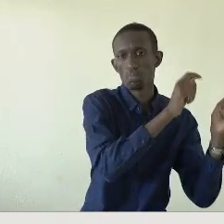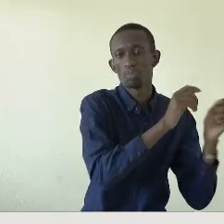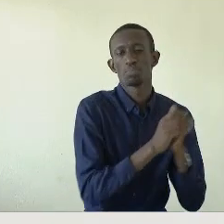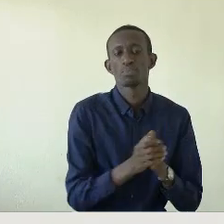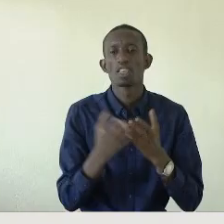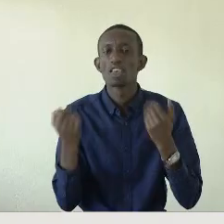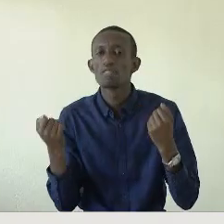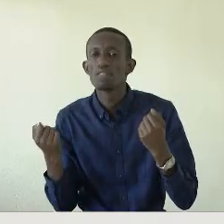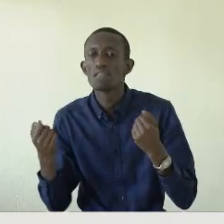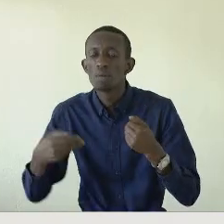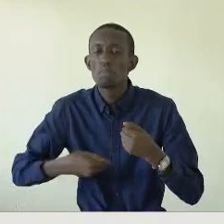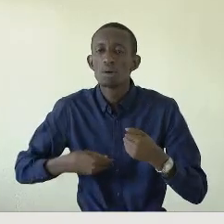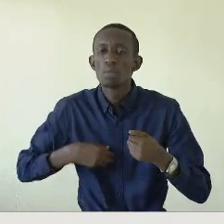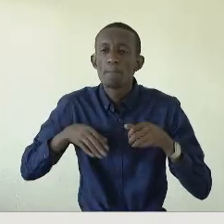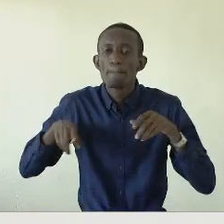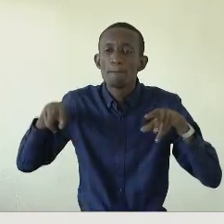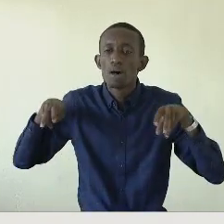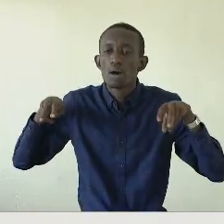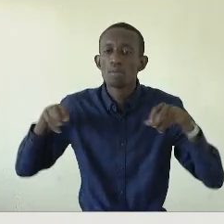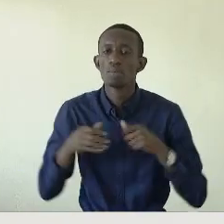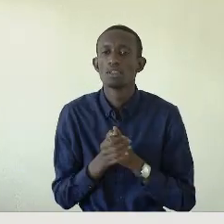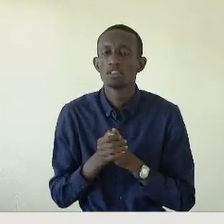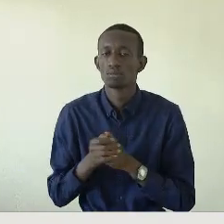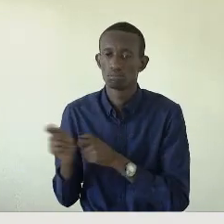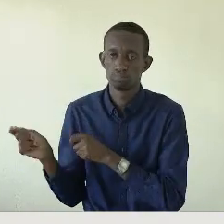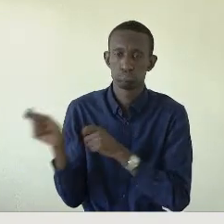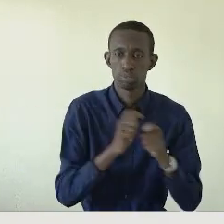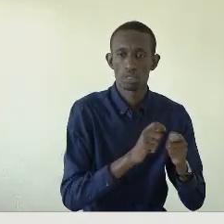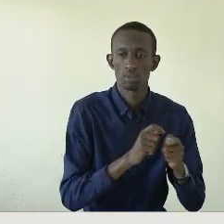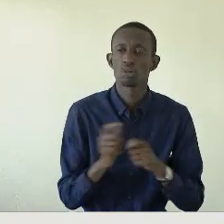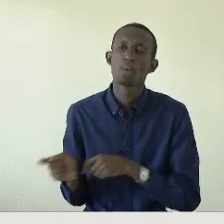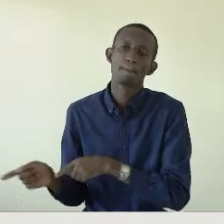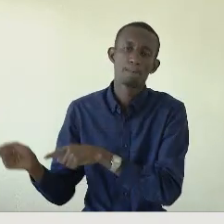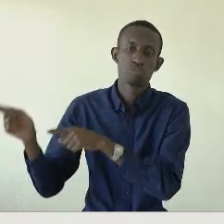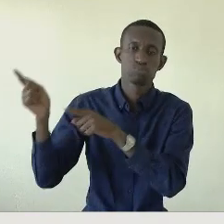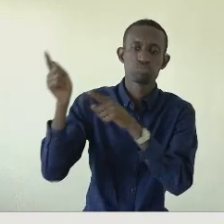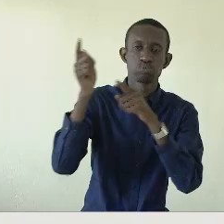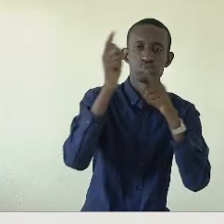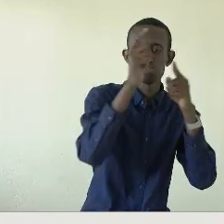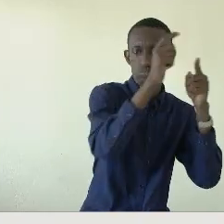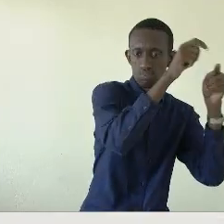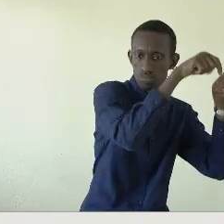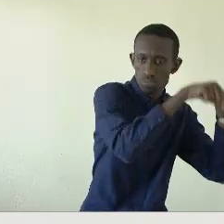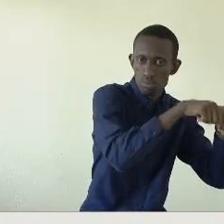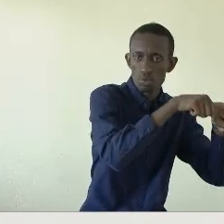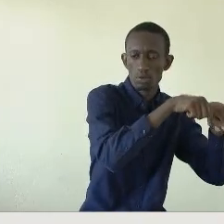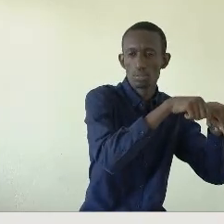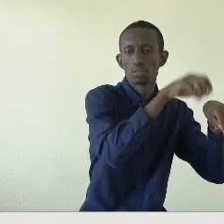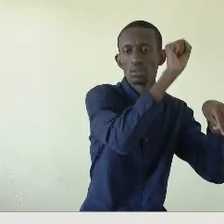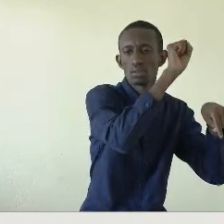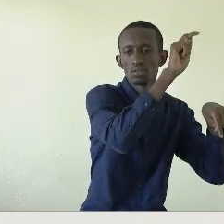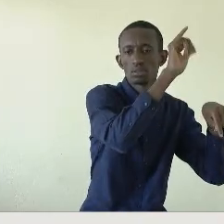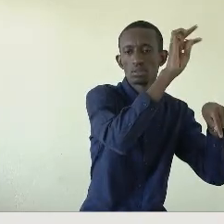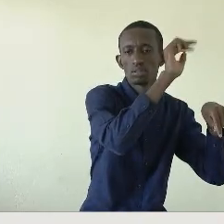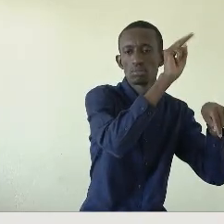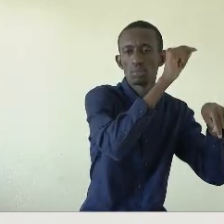and abdomen. And then they are going to be transferred to the stigma of another